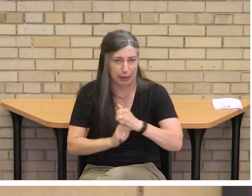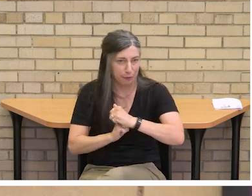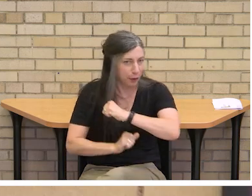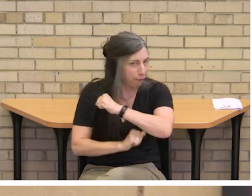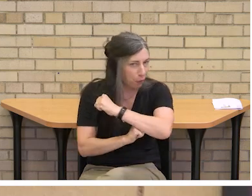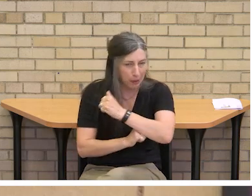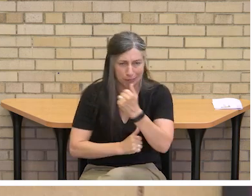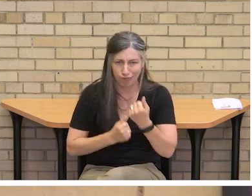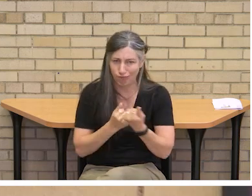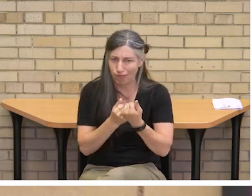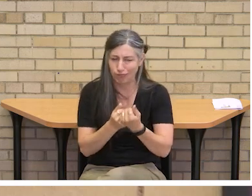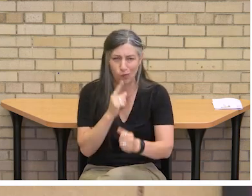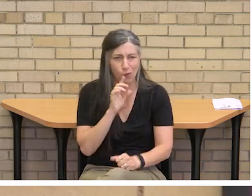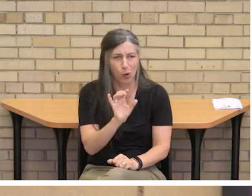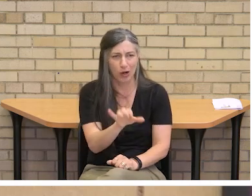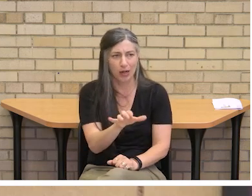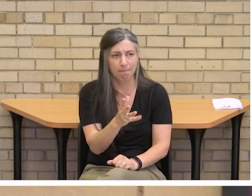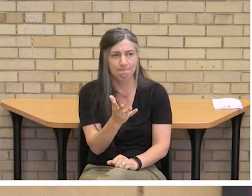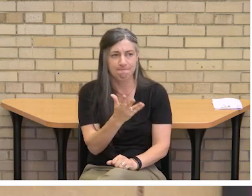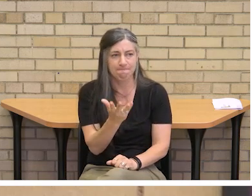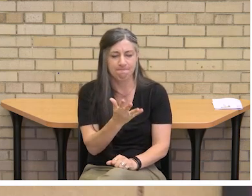reinforced for the type of